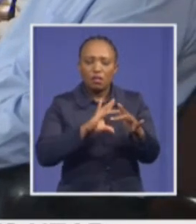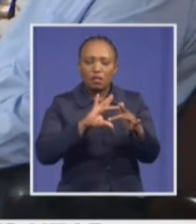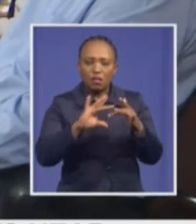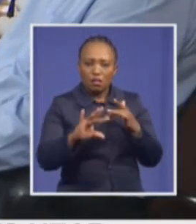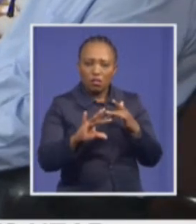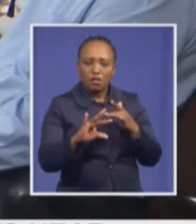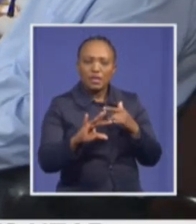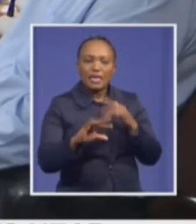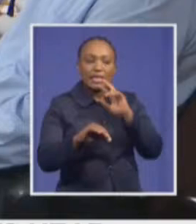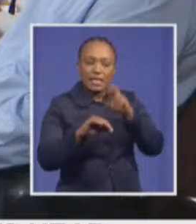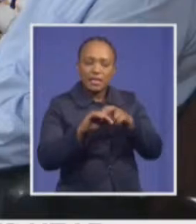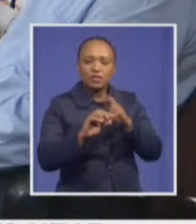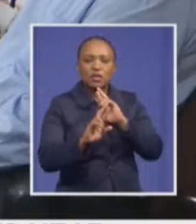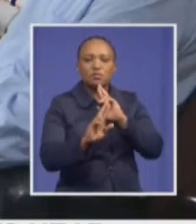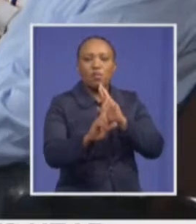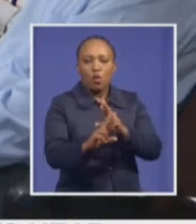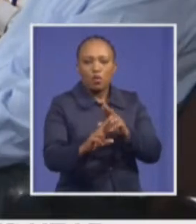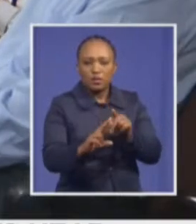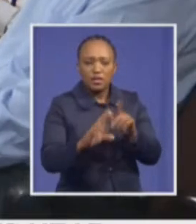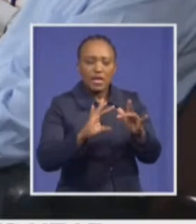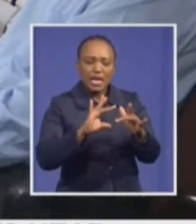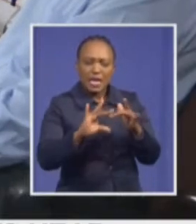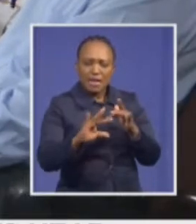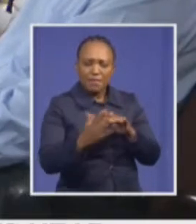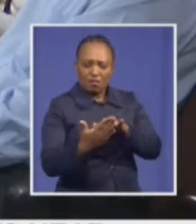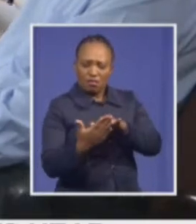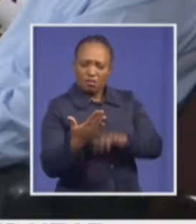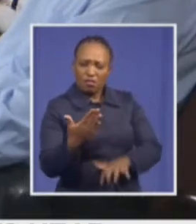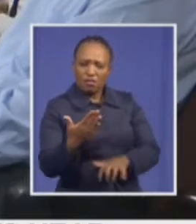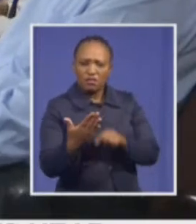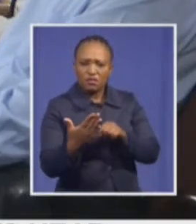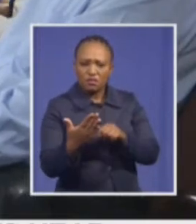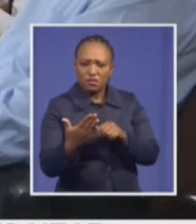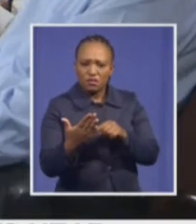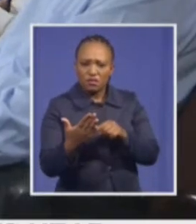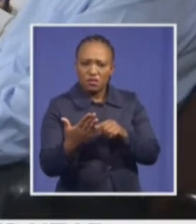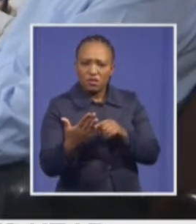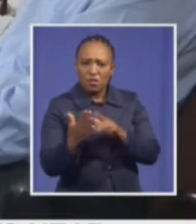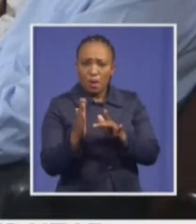to, is that the one that appears on page 88?